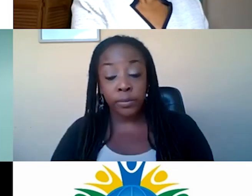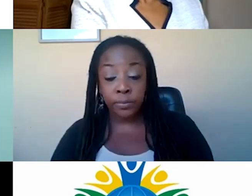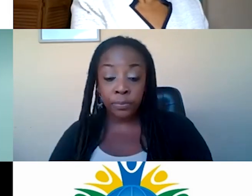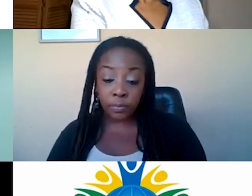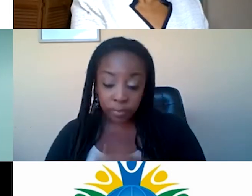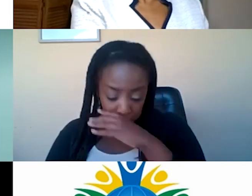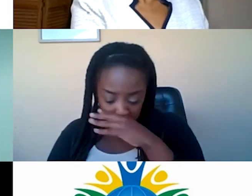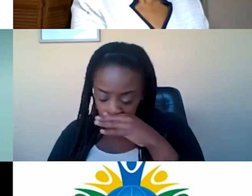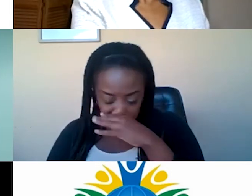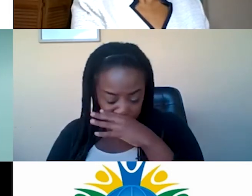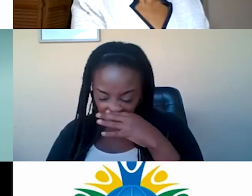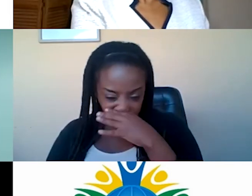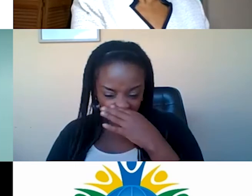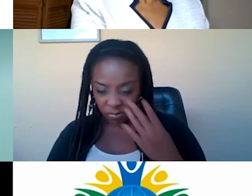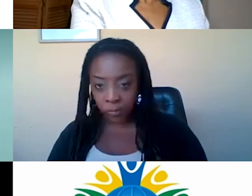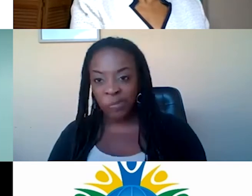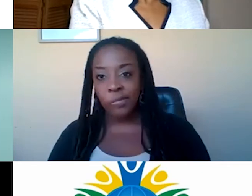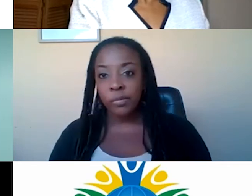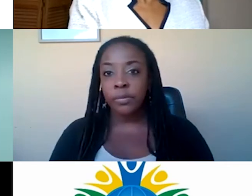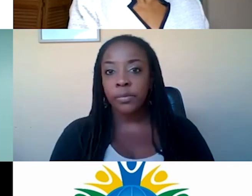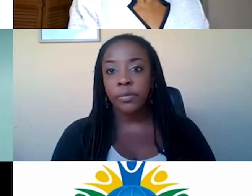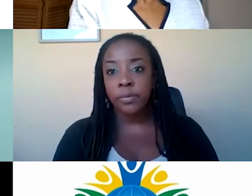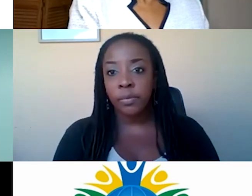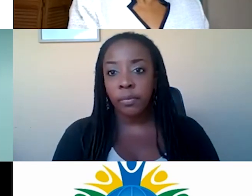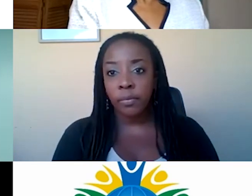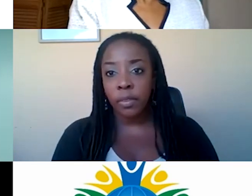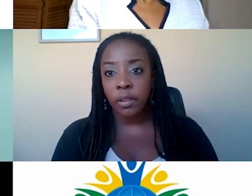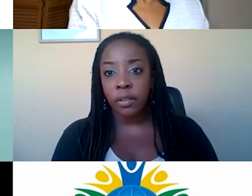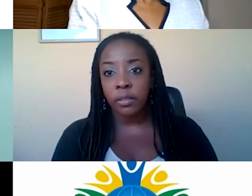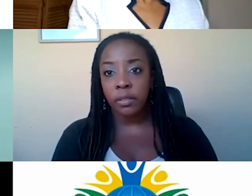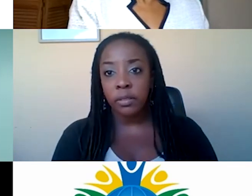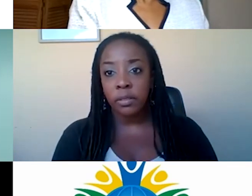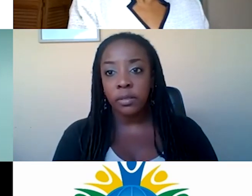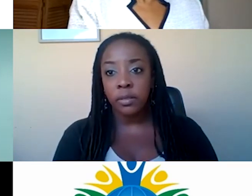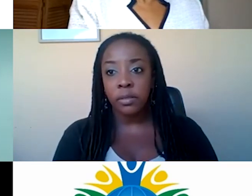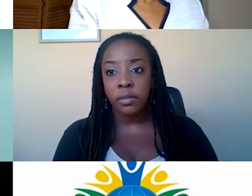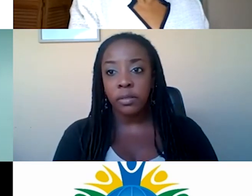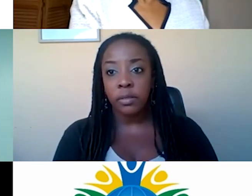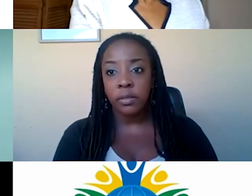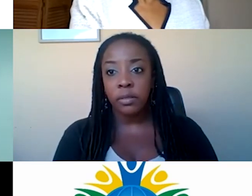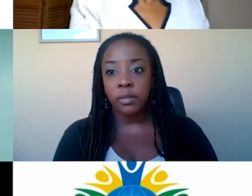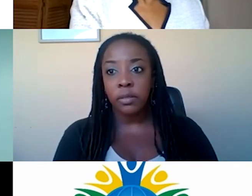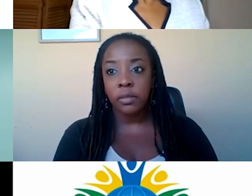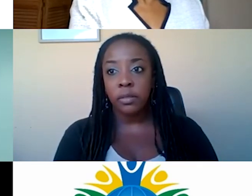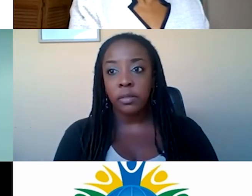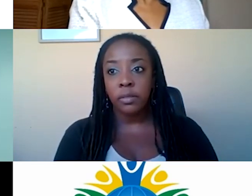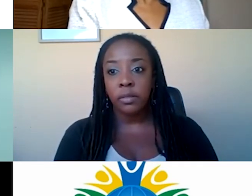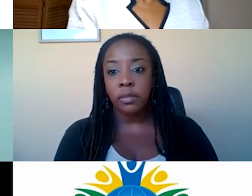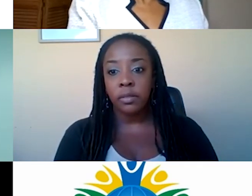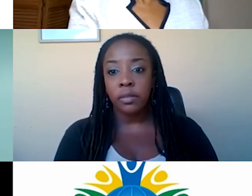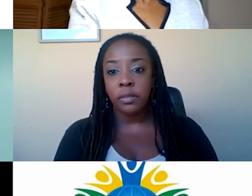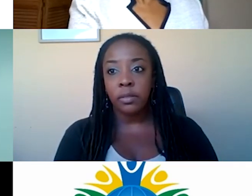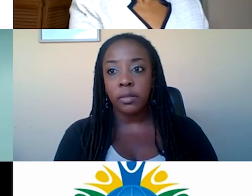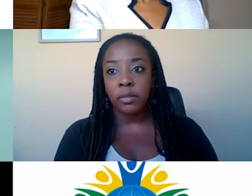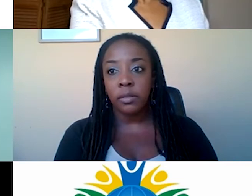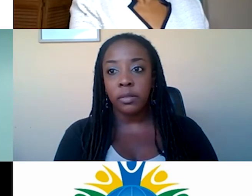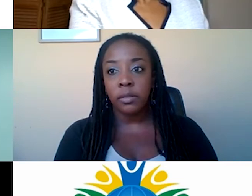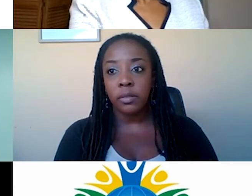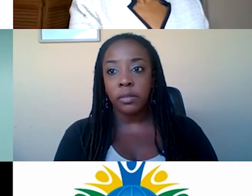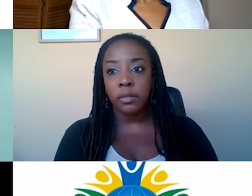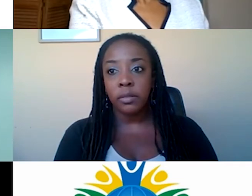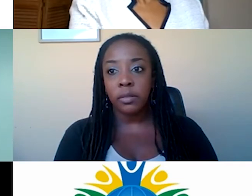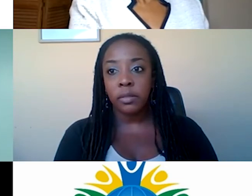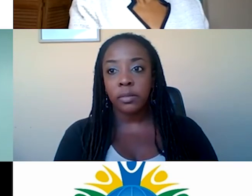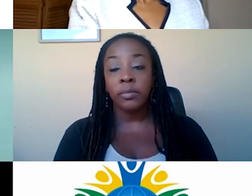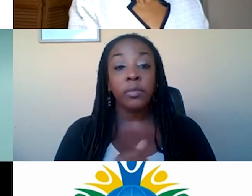to persons with disabilities, to ensure that they can pass their exams and